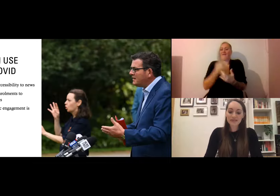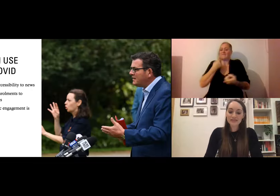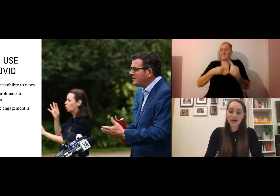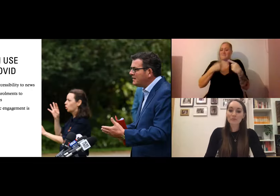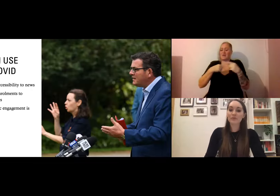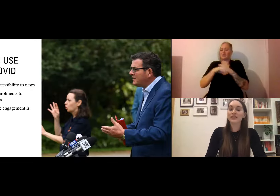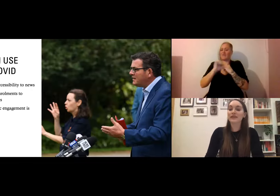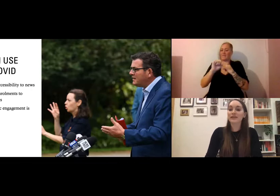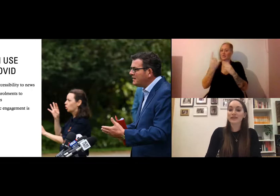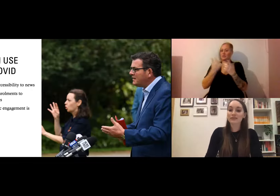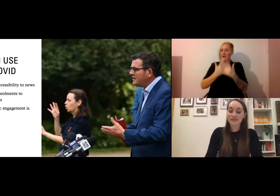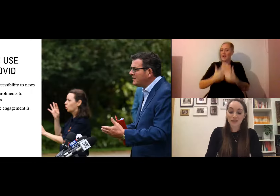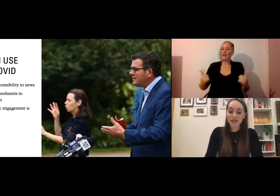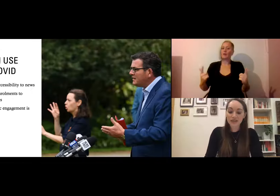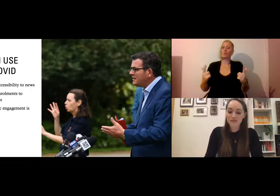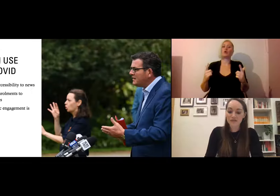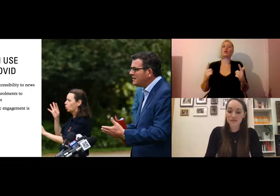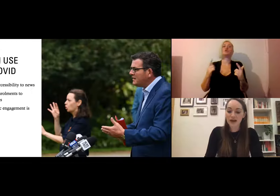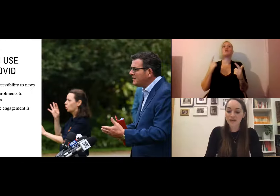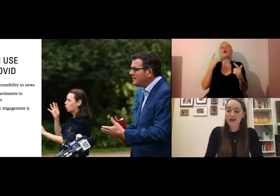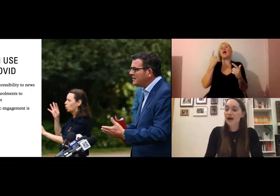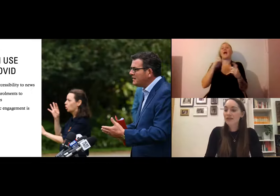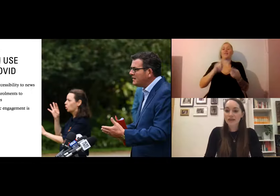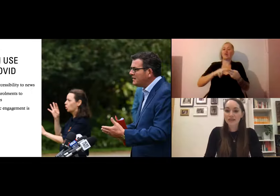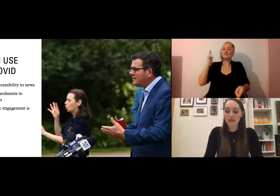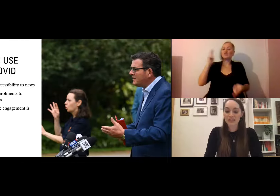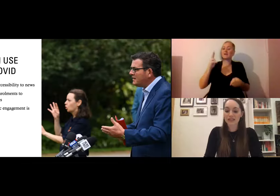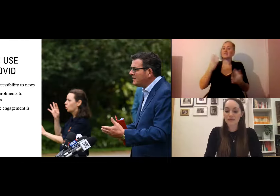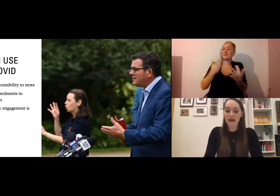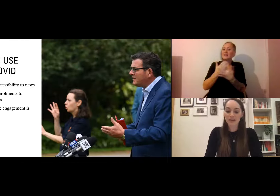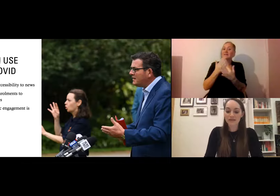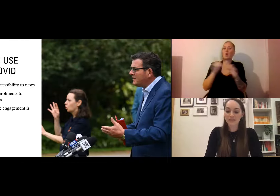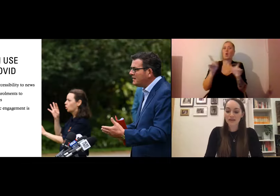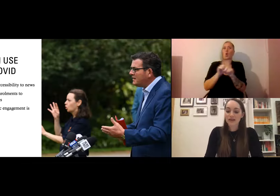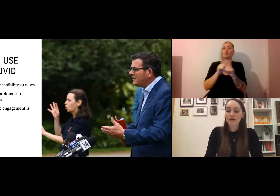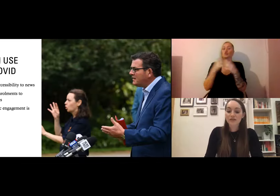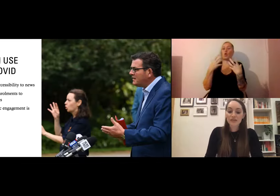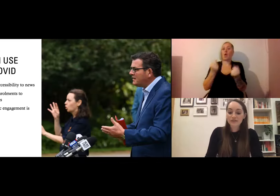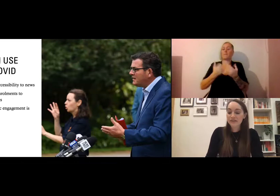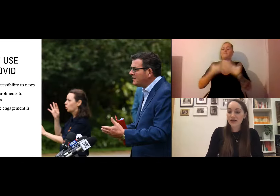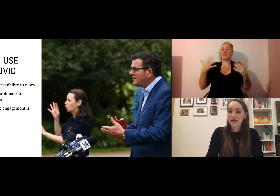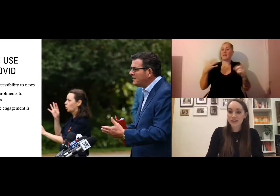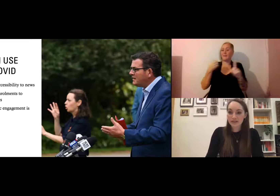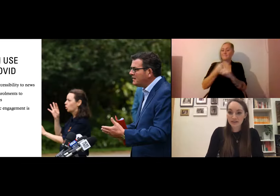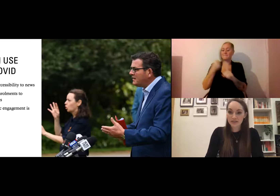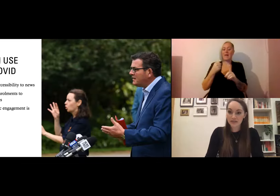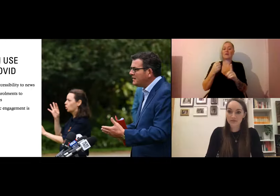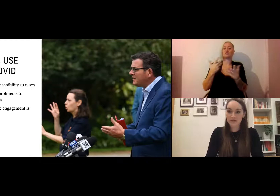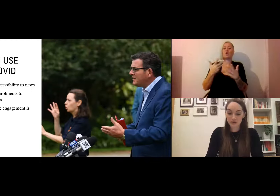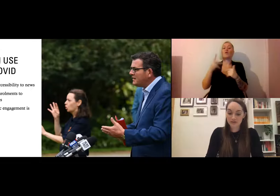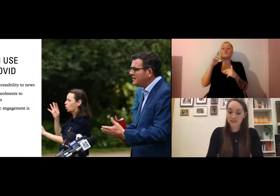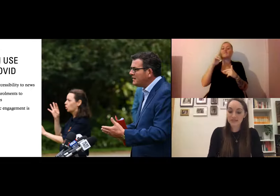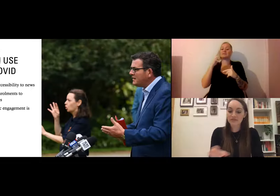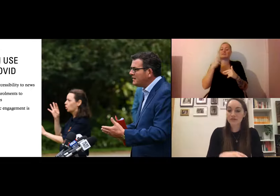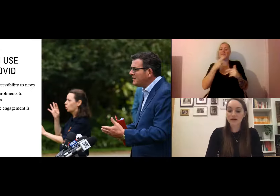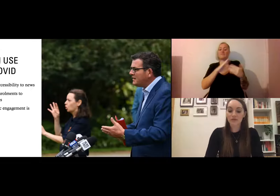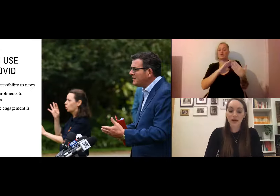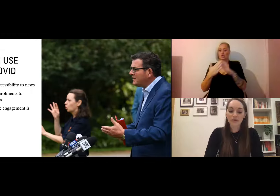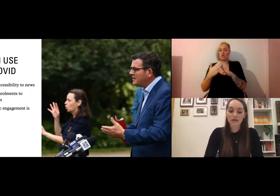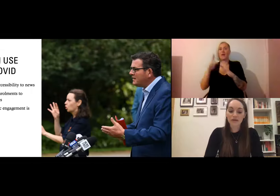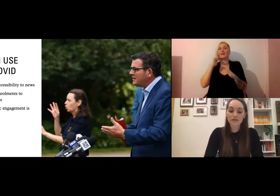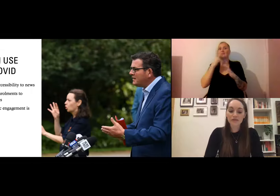this upswing in accessibility has also had other unexpected impacts. So the Deaf Society and Deaf Services of New